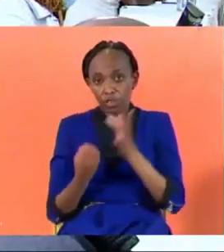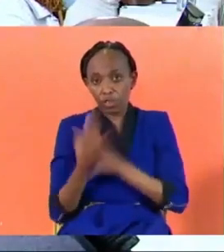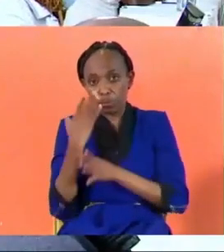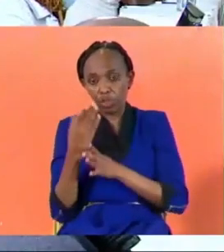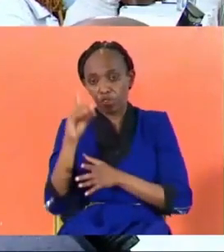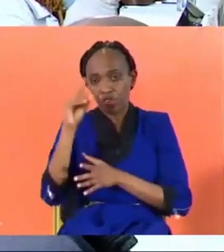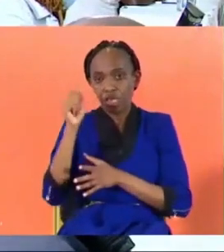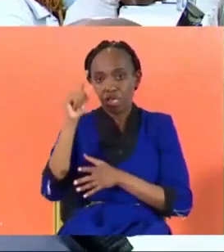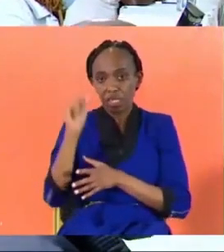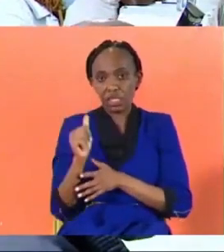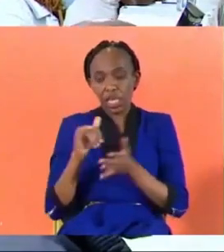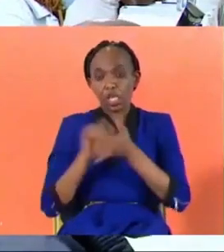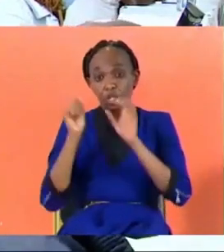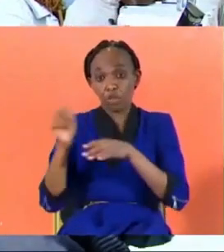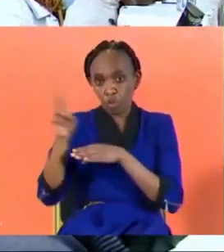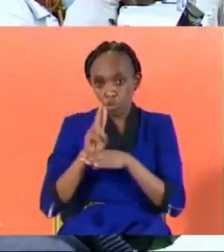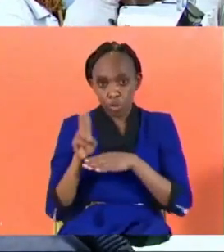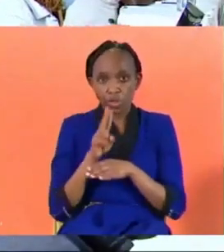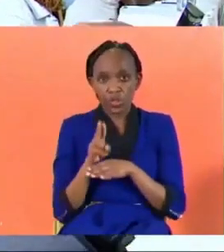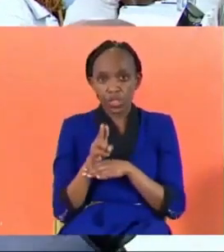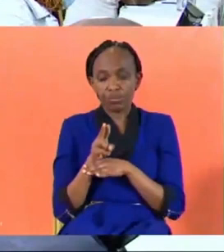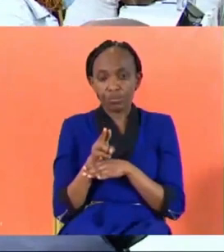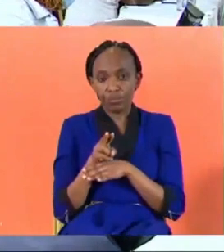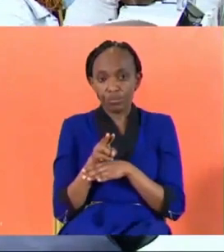data that they can use